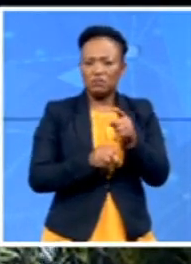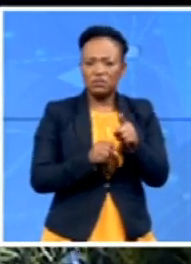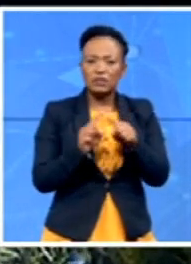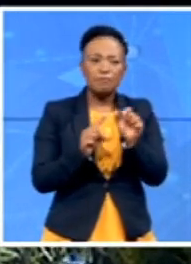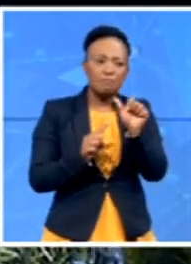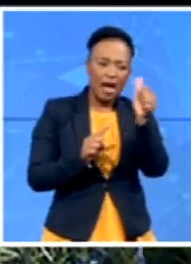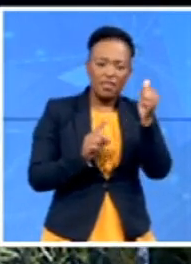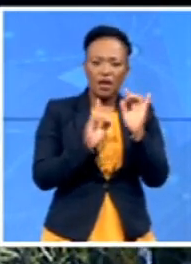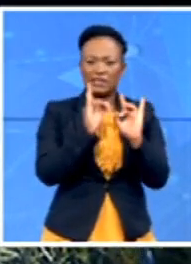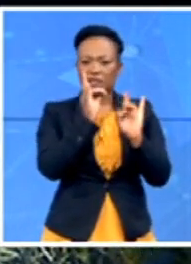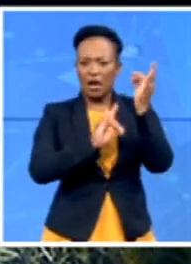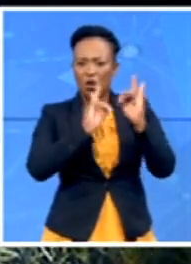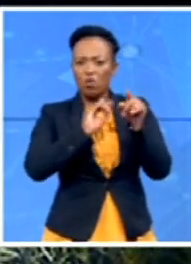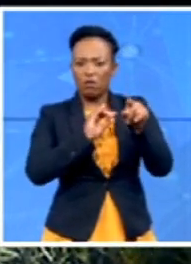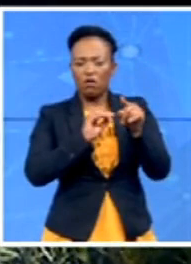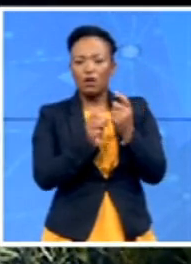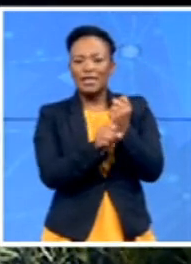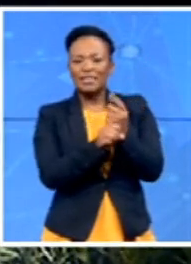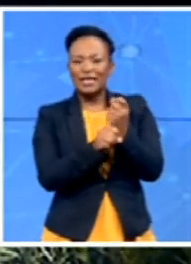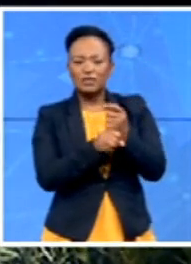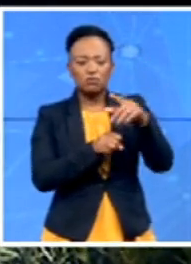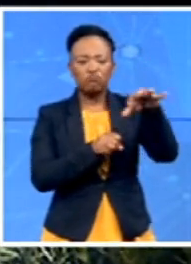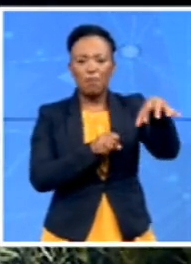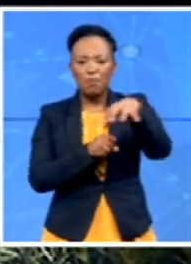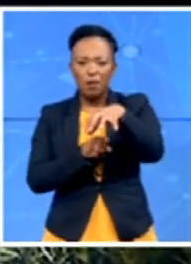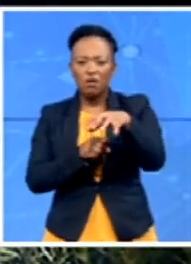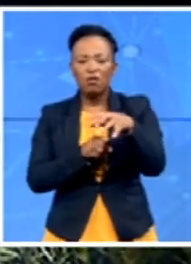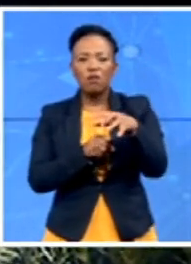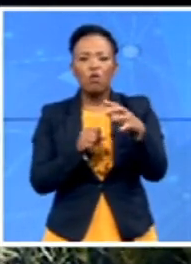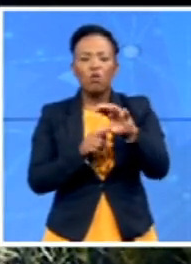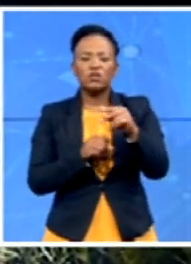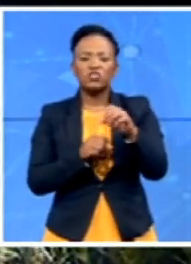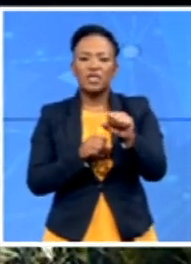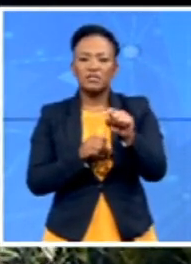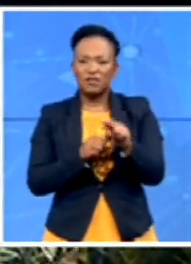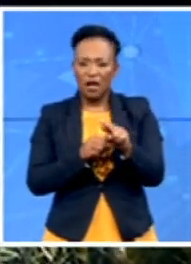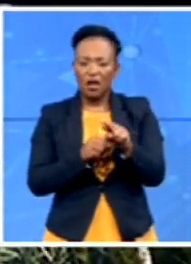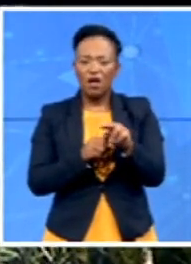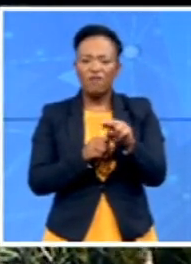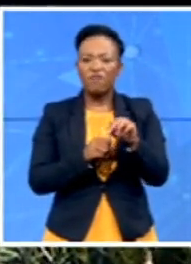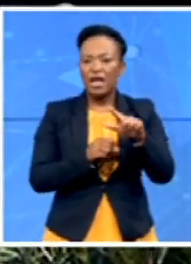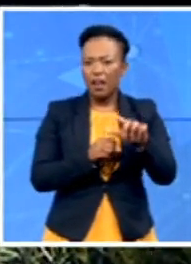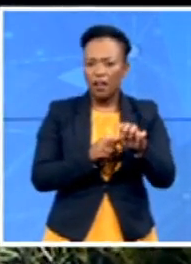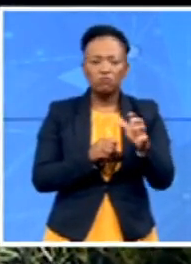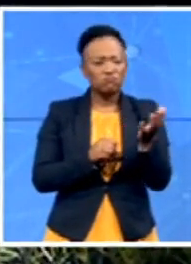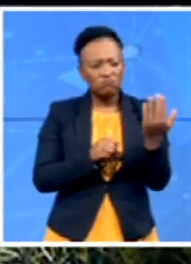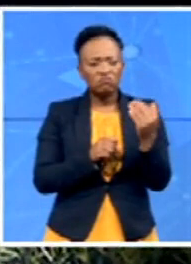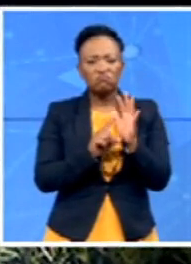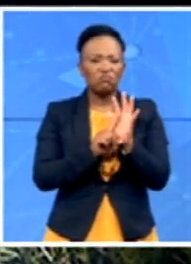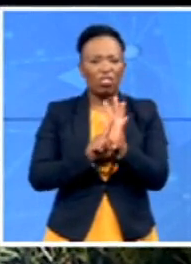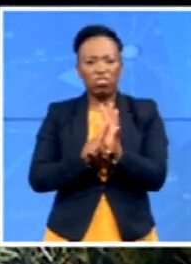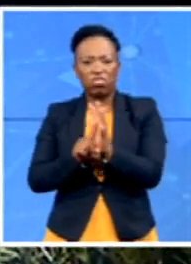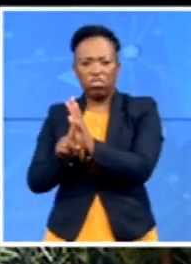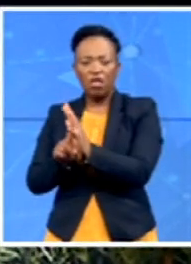ranks nearby, such as Chesterville. He will ask them to accompany him to ACP Ingo, where on arrival